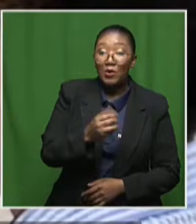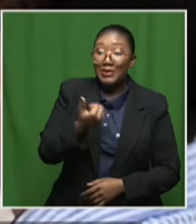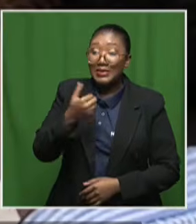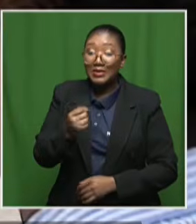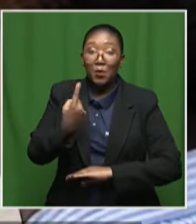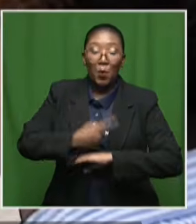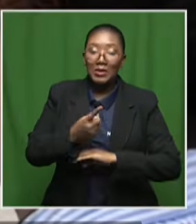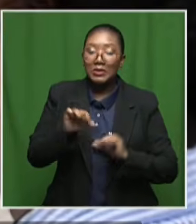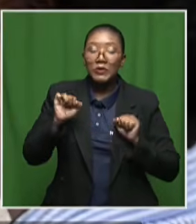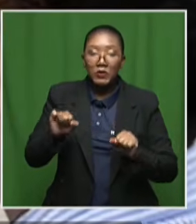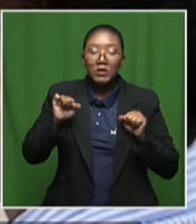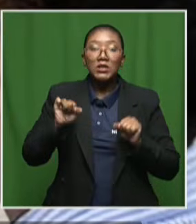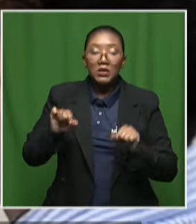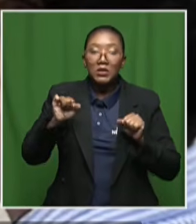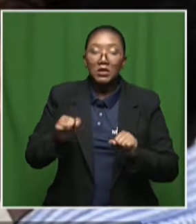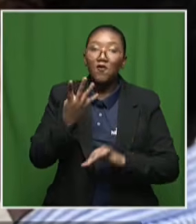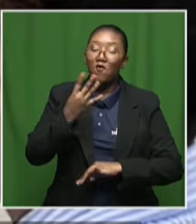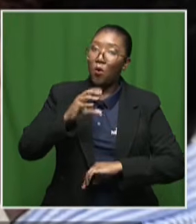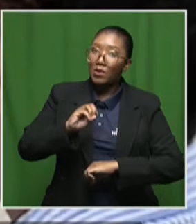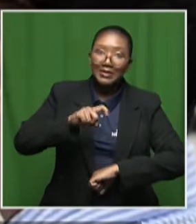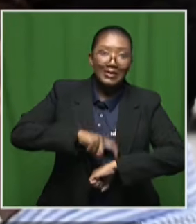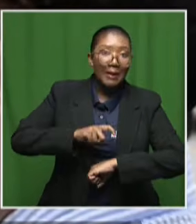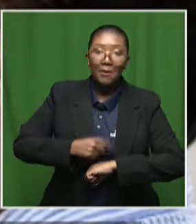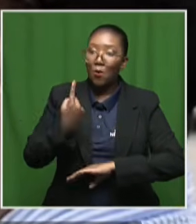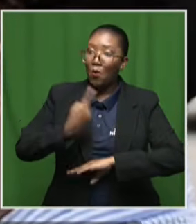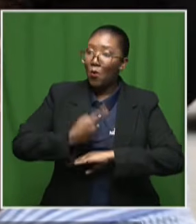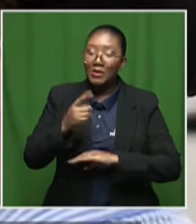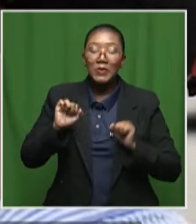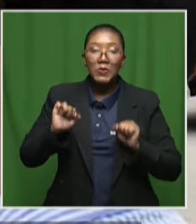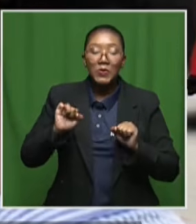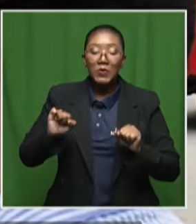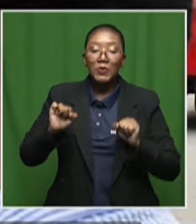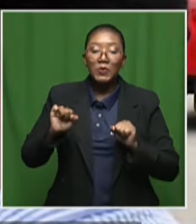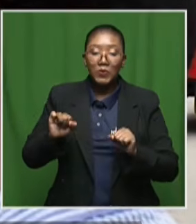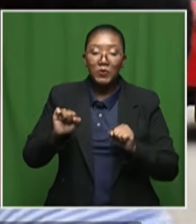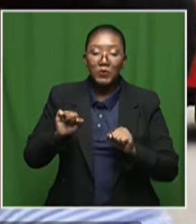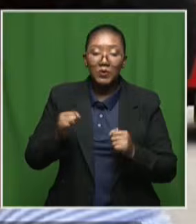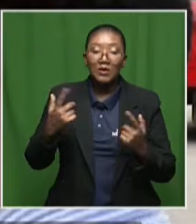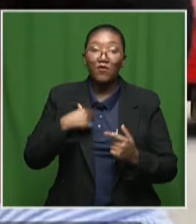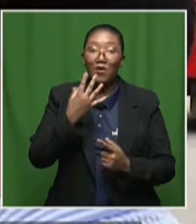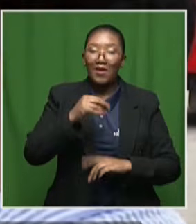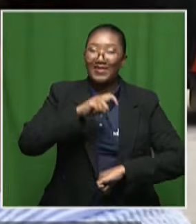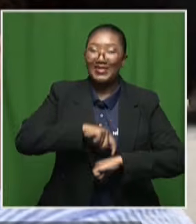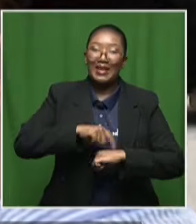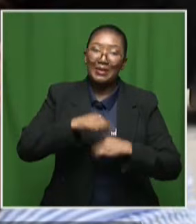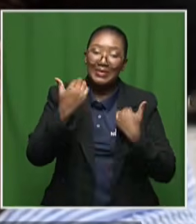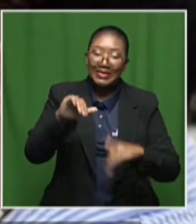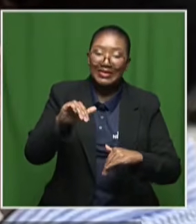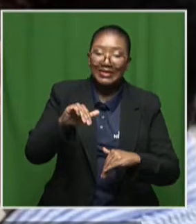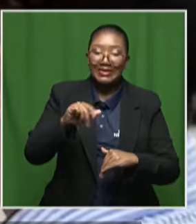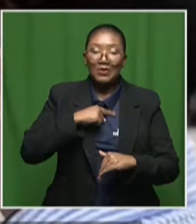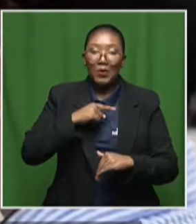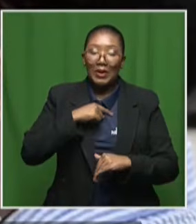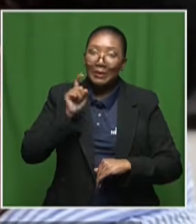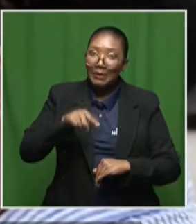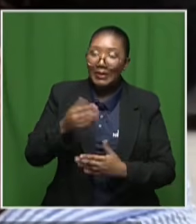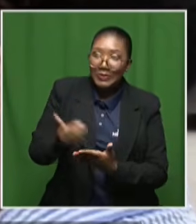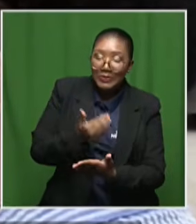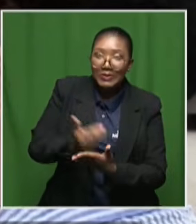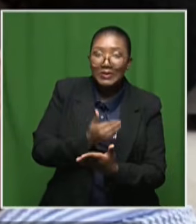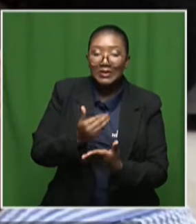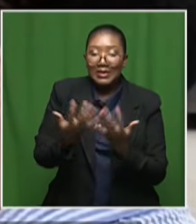which is a lot. It makes it for a very, very bad quality of life. Now, we do have a time constraint. That's why we're in such a hurry to raise